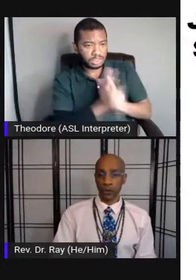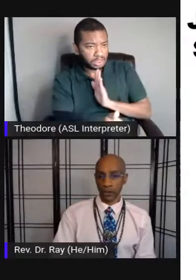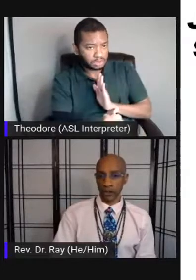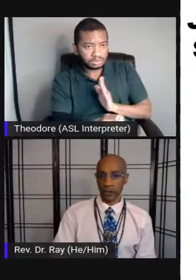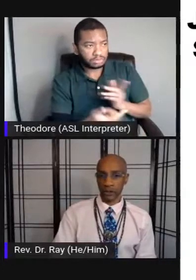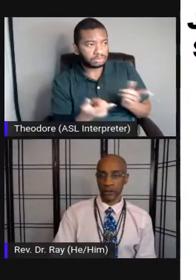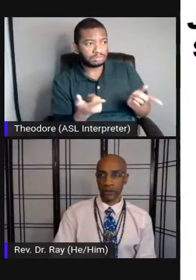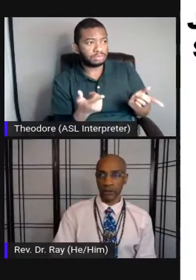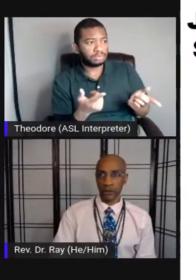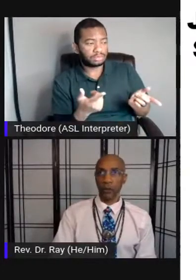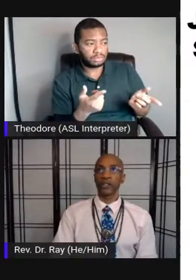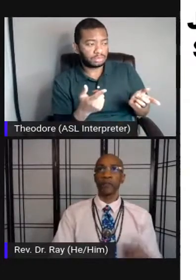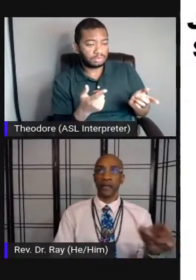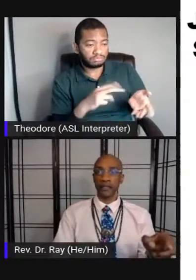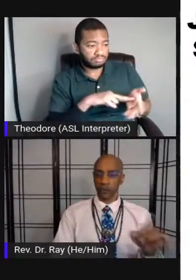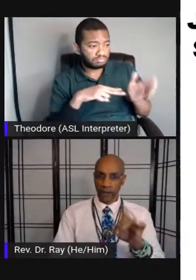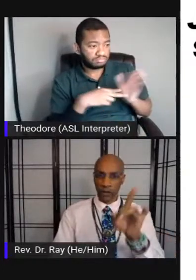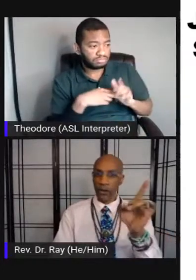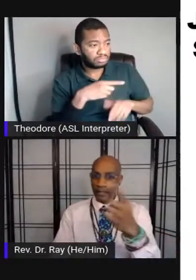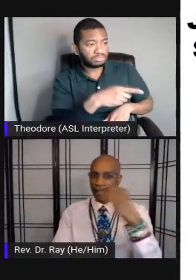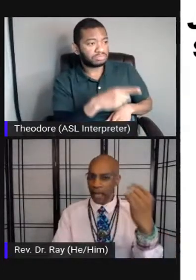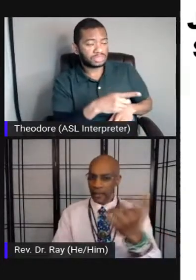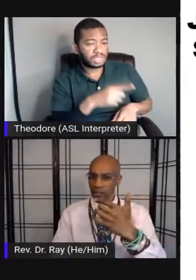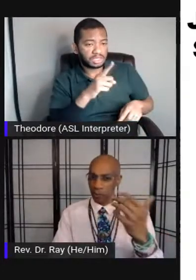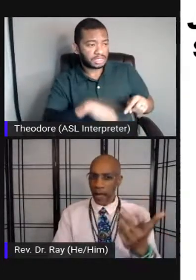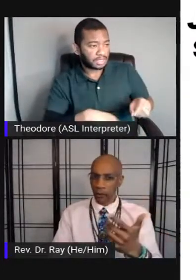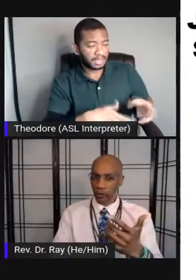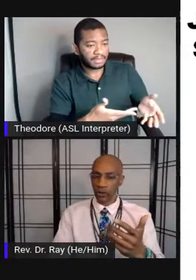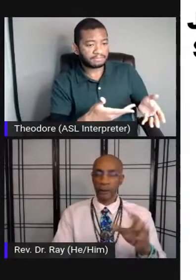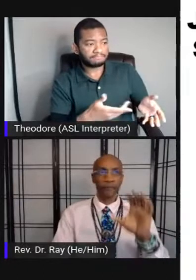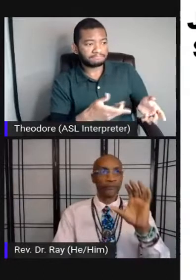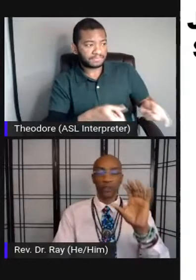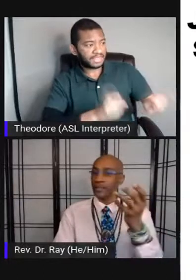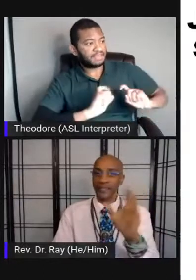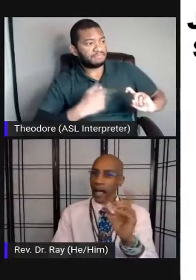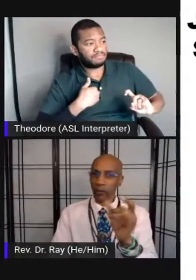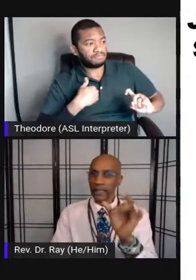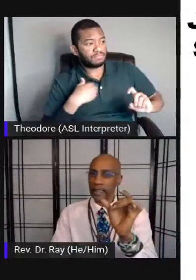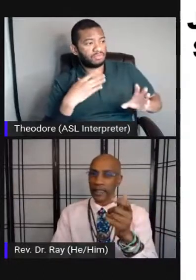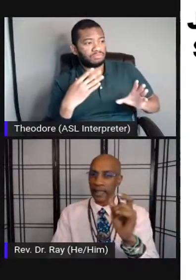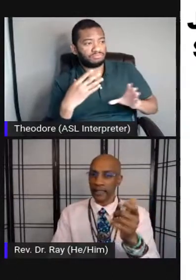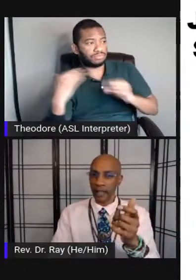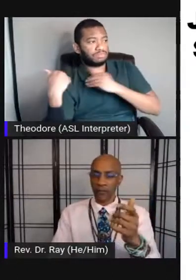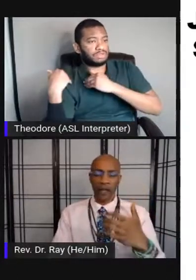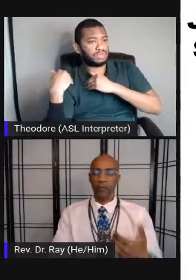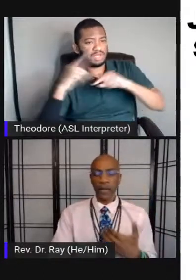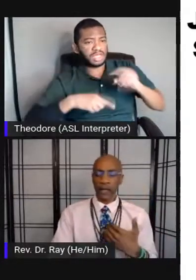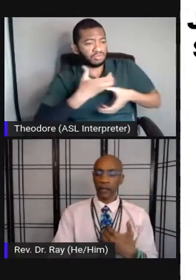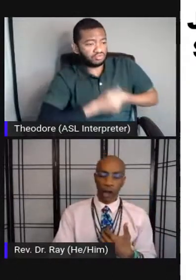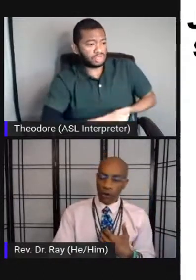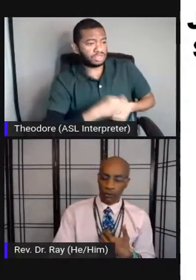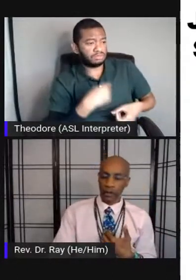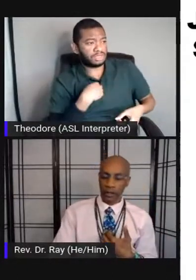I'm useless, which means, right? So see how that spirals. So it's not really the thing itself.